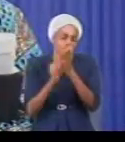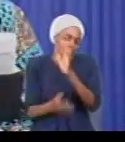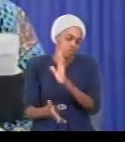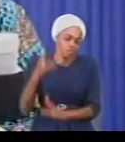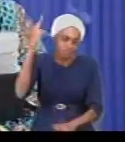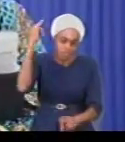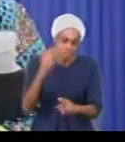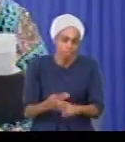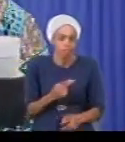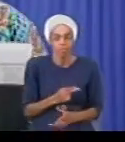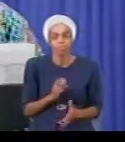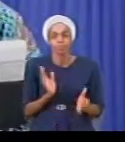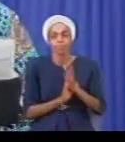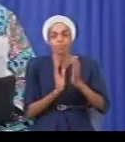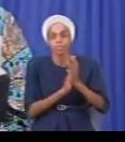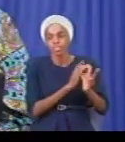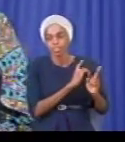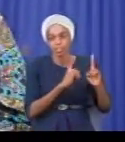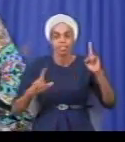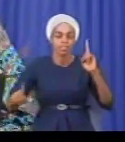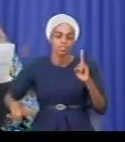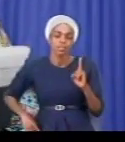Praise the Lord.